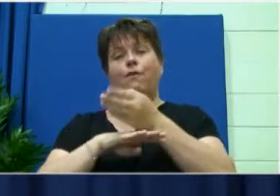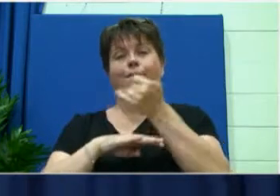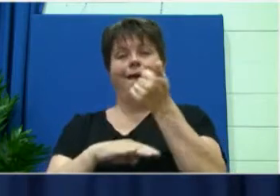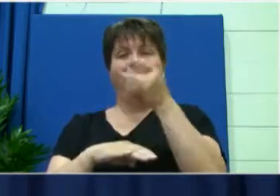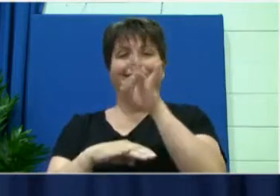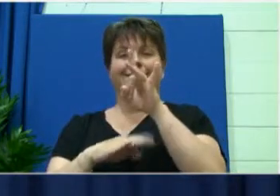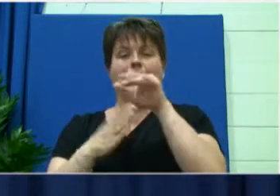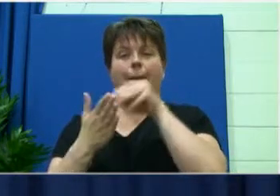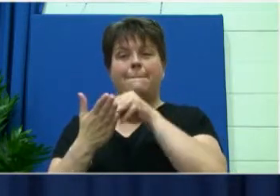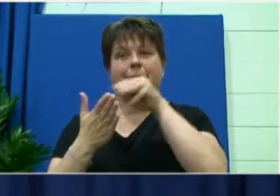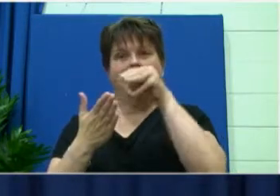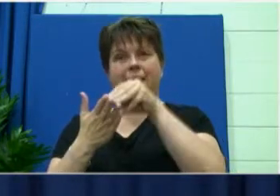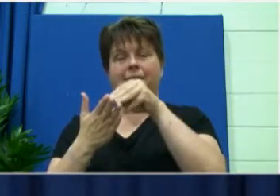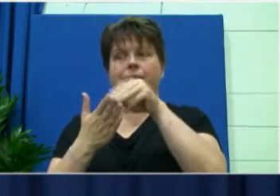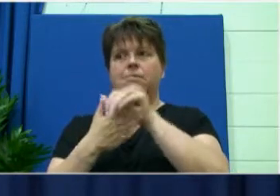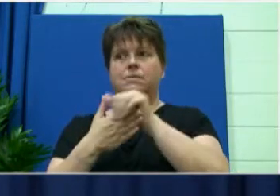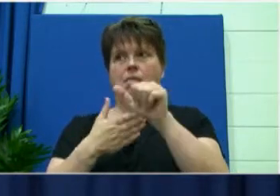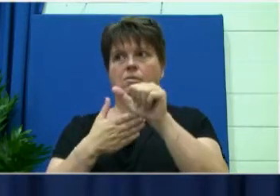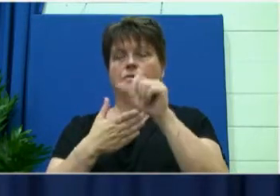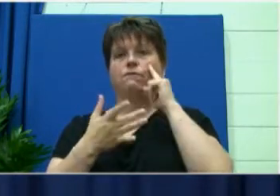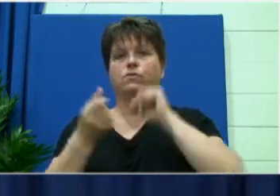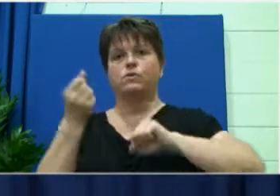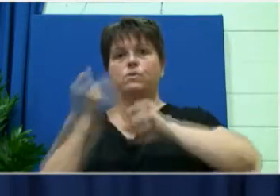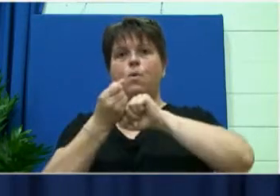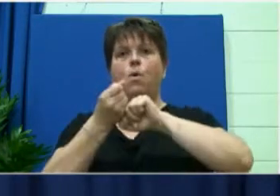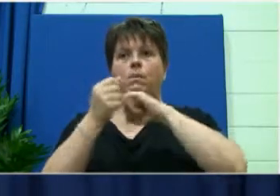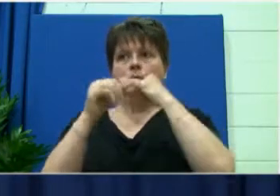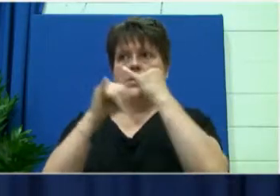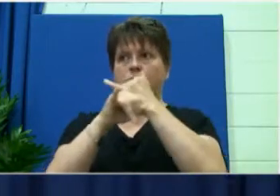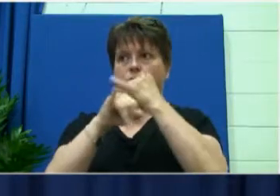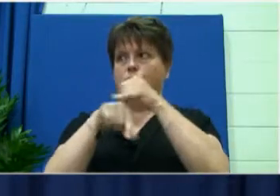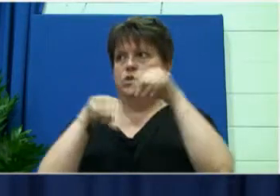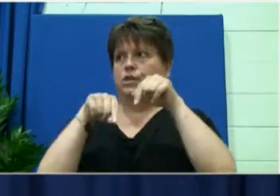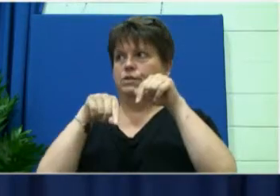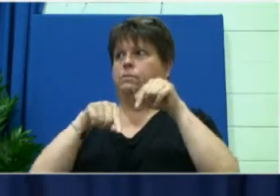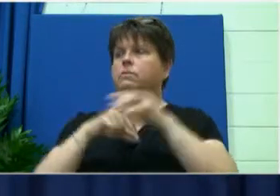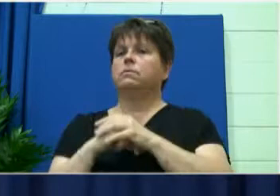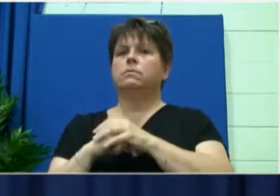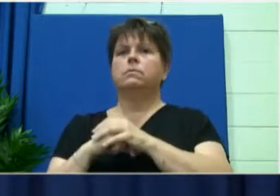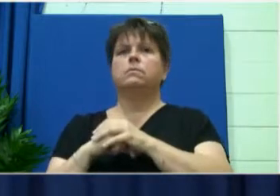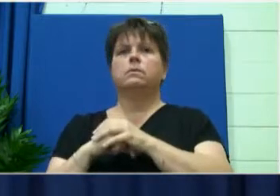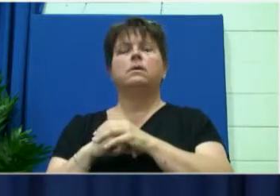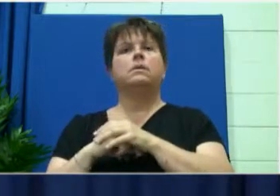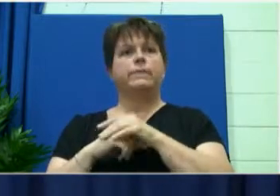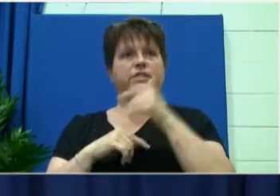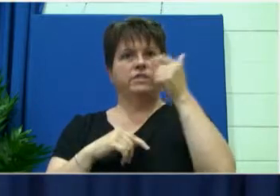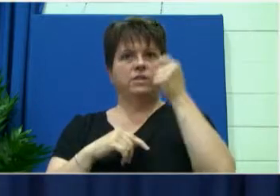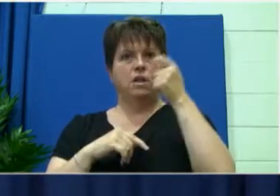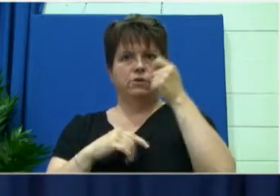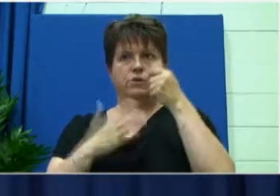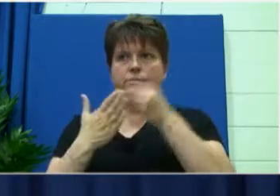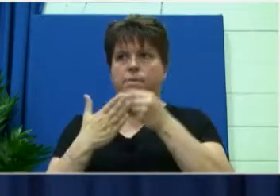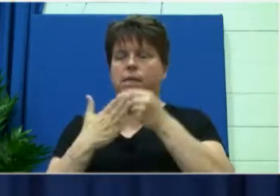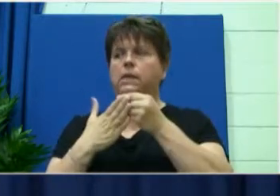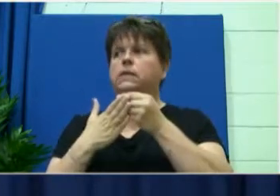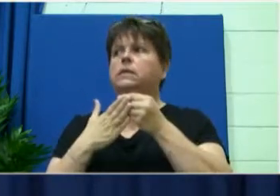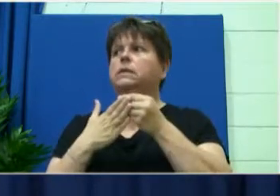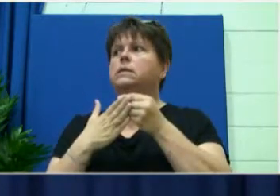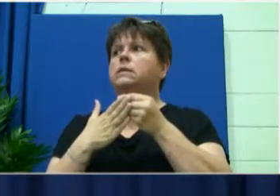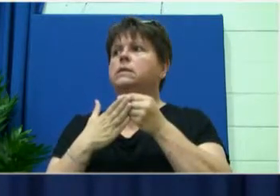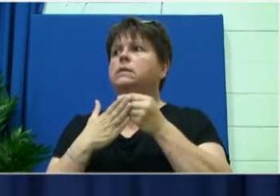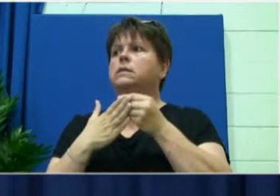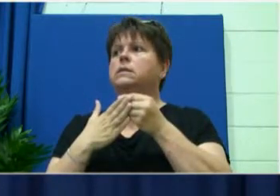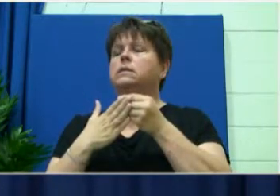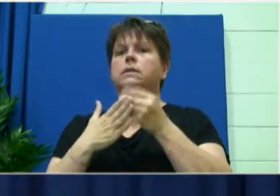$18 million to support this institution, albeit in scholarships,